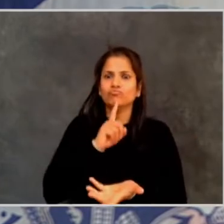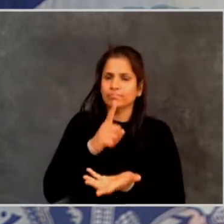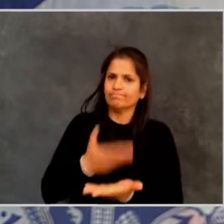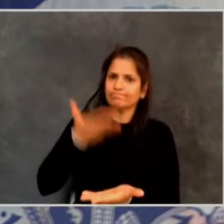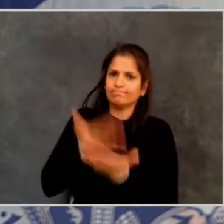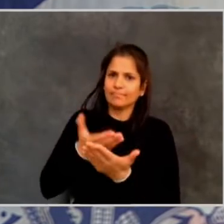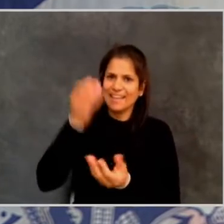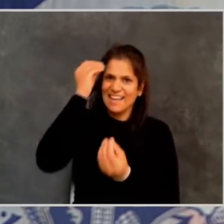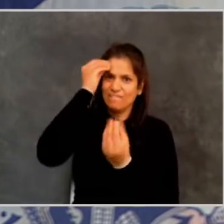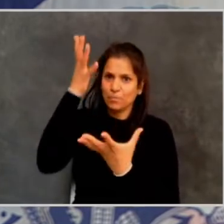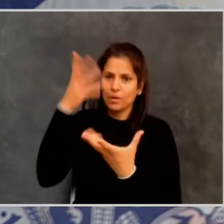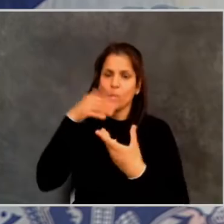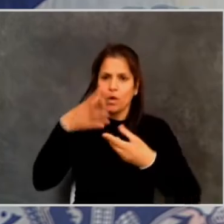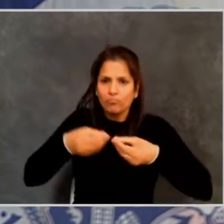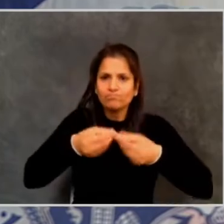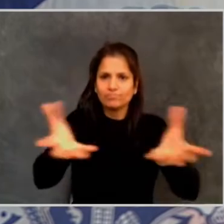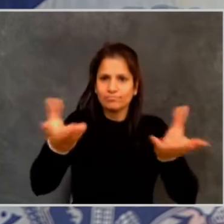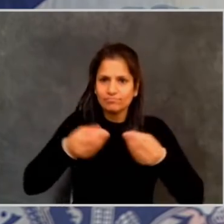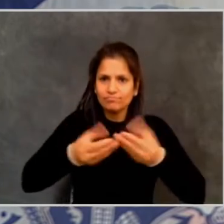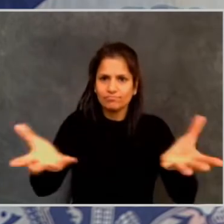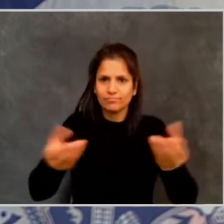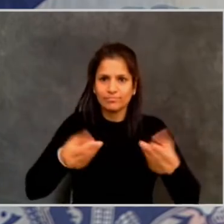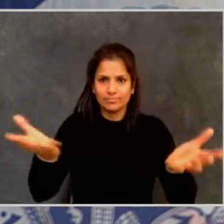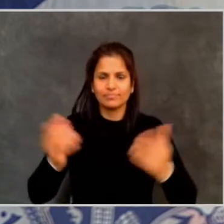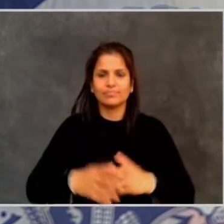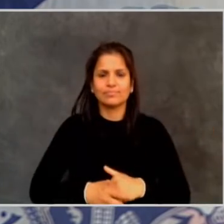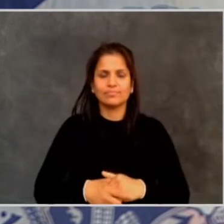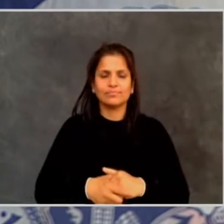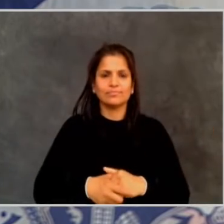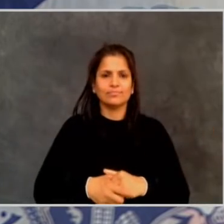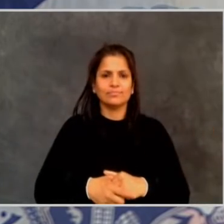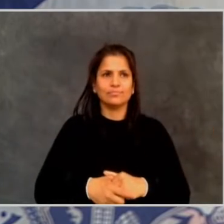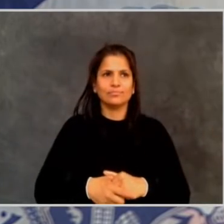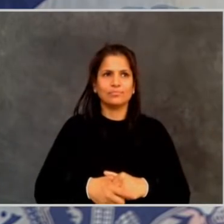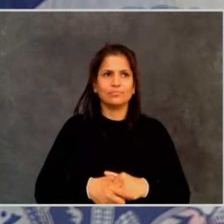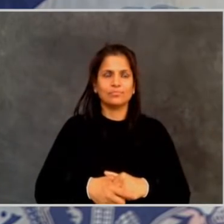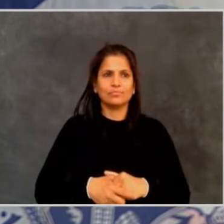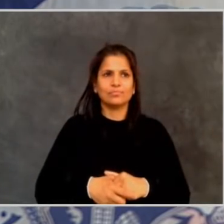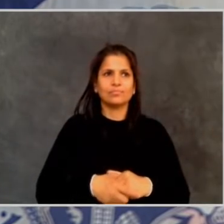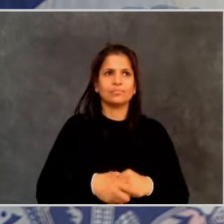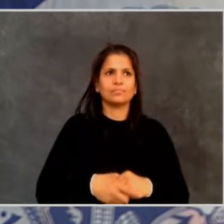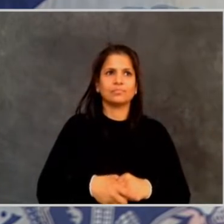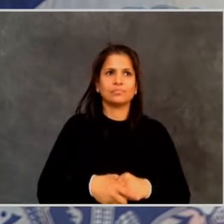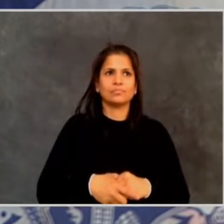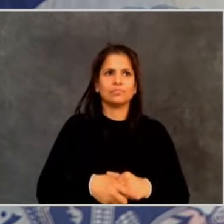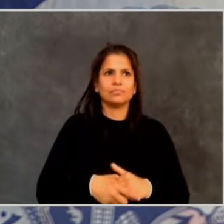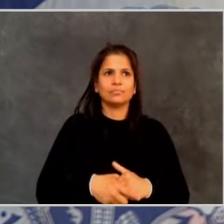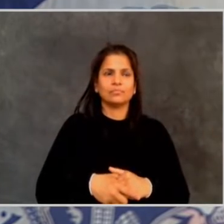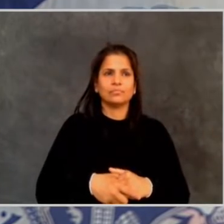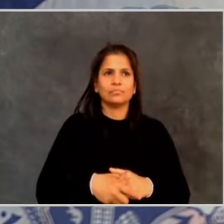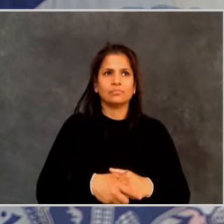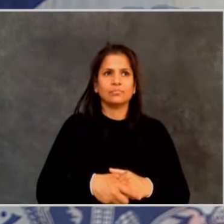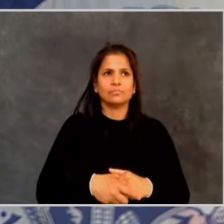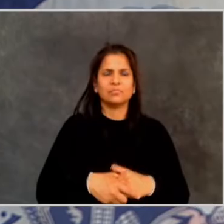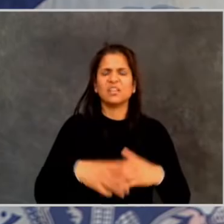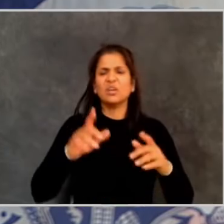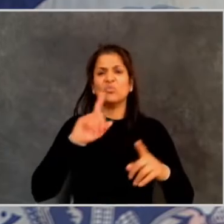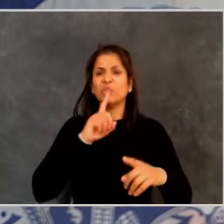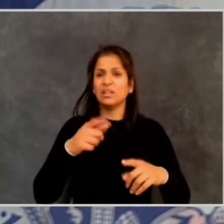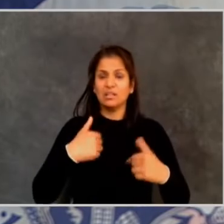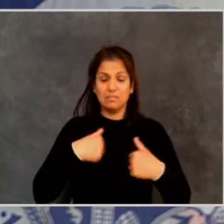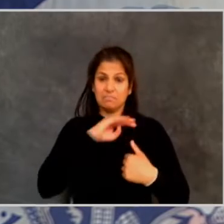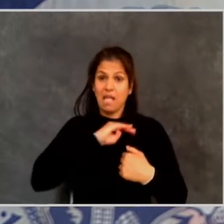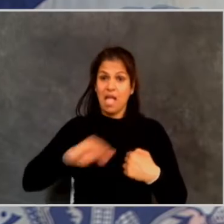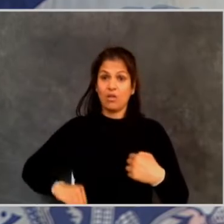how long each day has been for all of us. The first death was March 14th, so